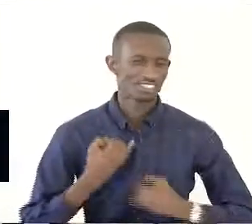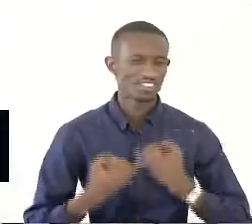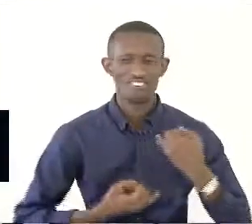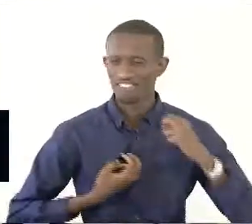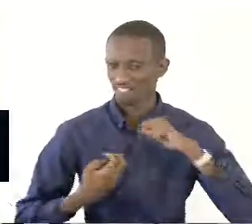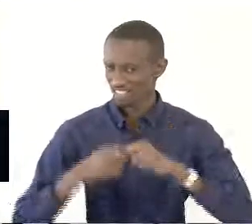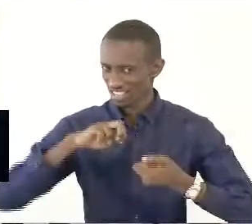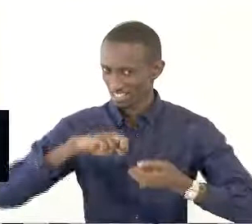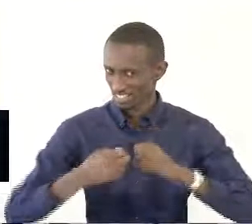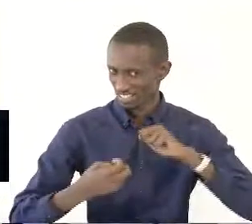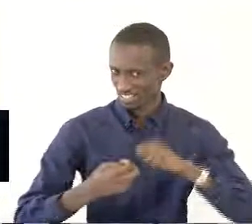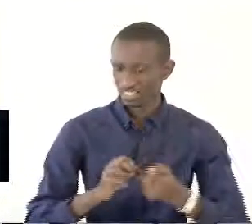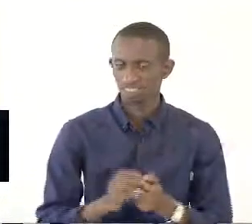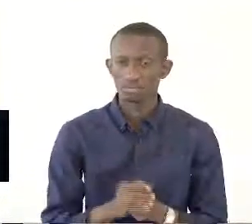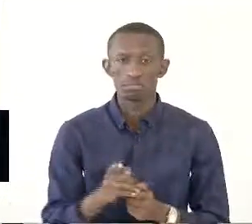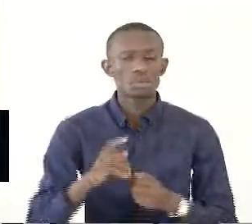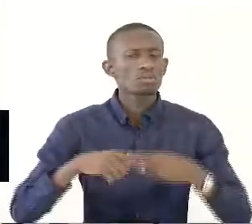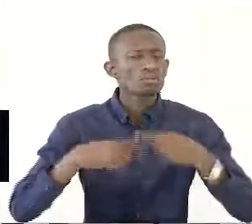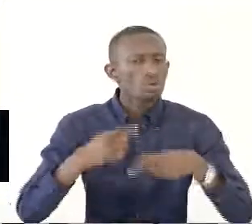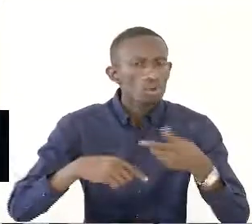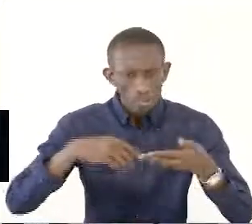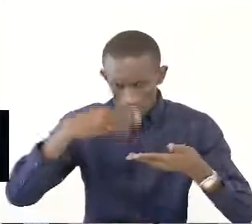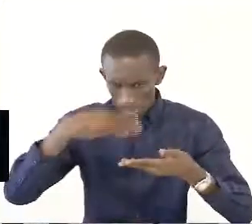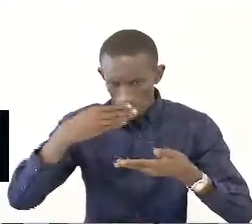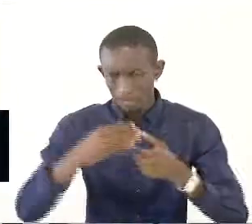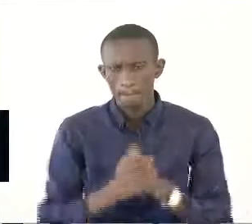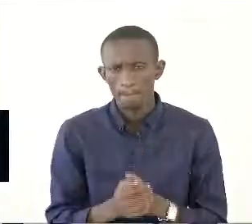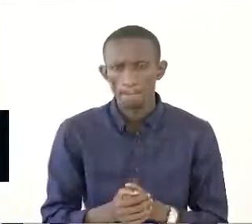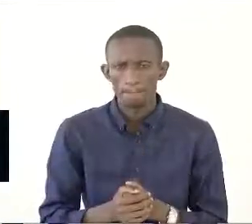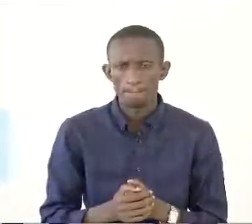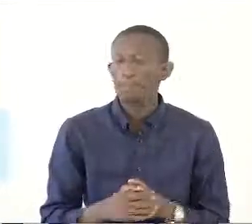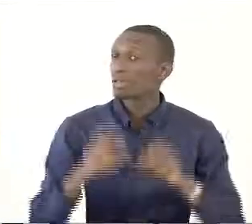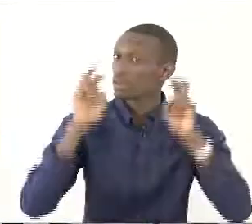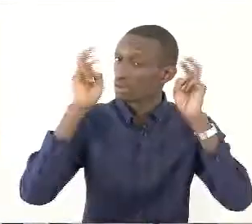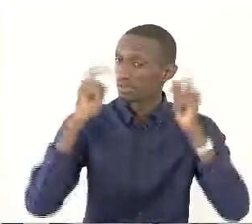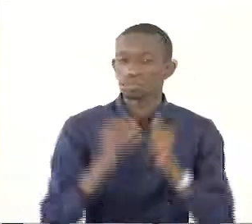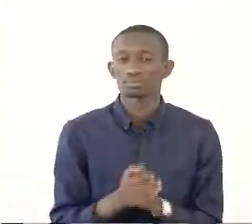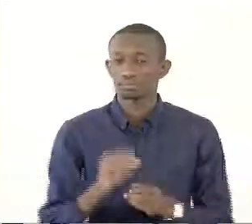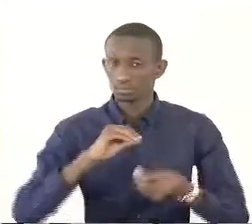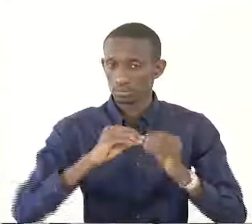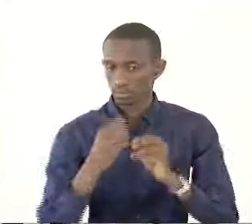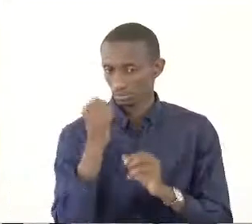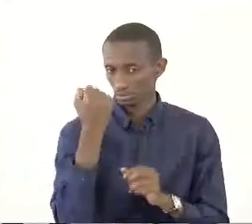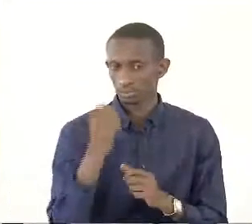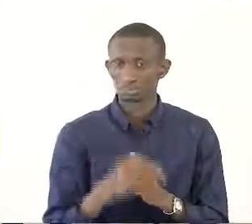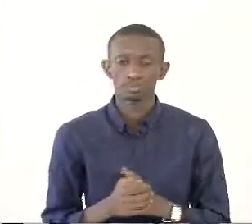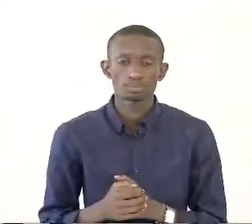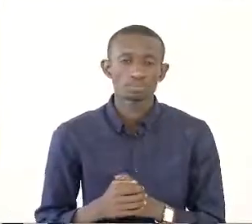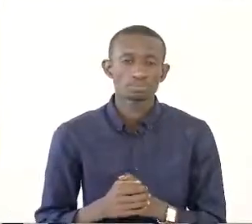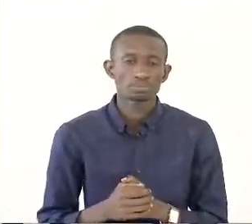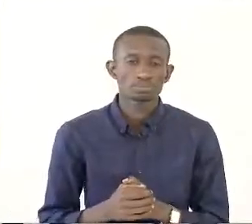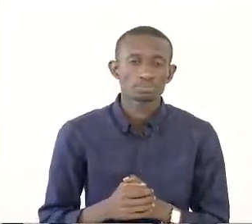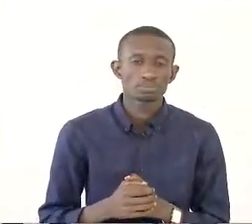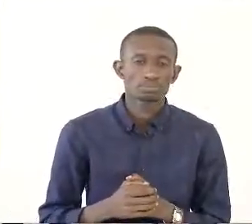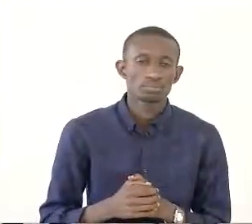physics. So we are still discussing on unit number 5, atomic nuclei and radioactive decay. And